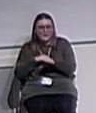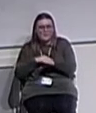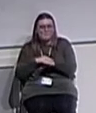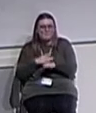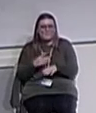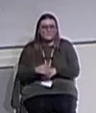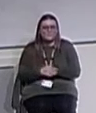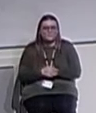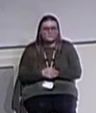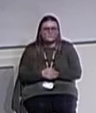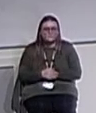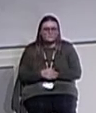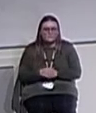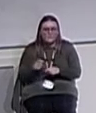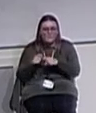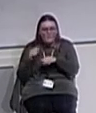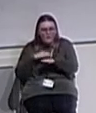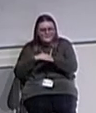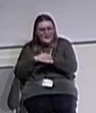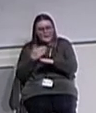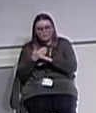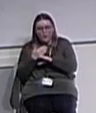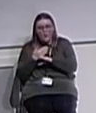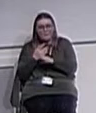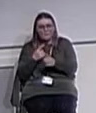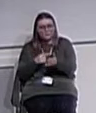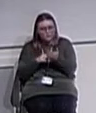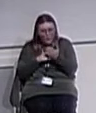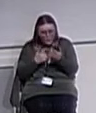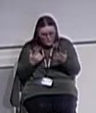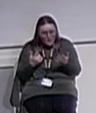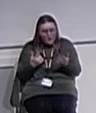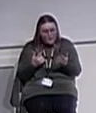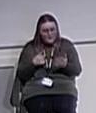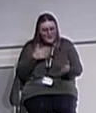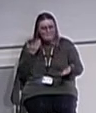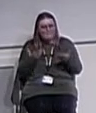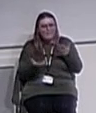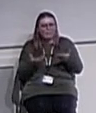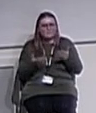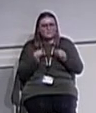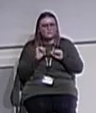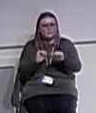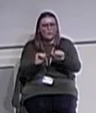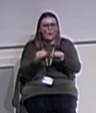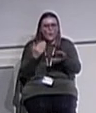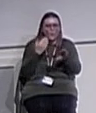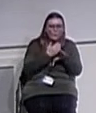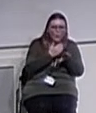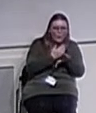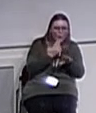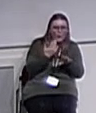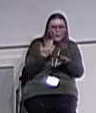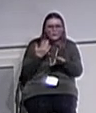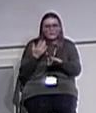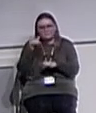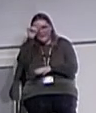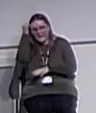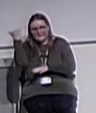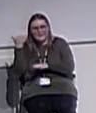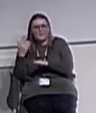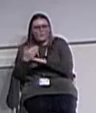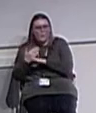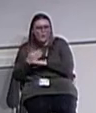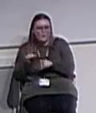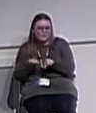academic work and having a job, which is no mean feat. If you haven't got a job and you've not been able to work as well, don't worry. We're not